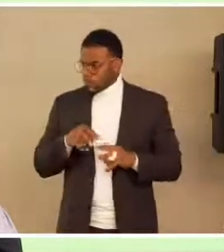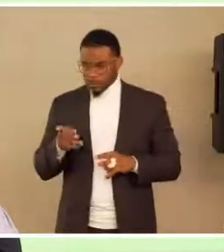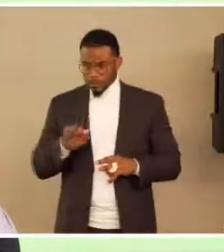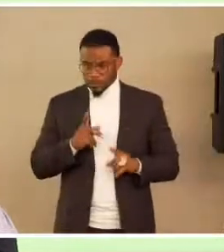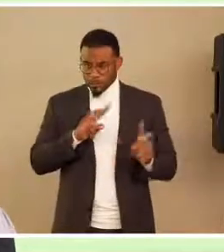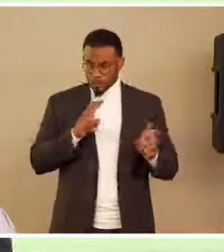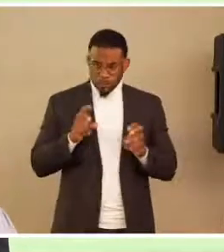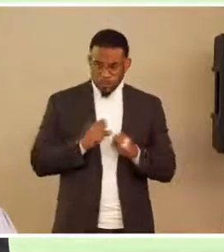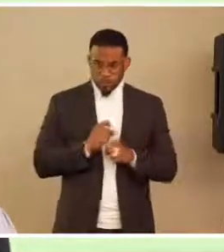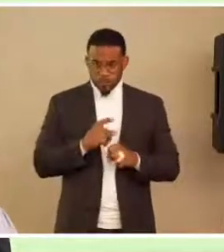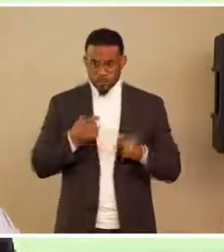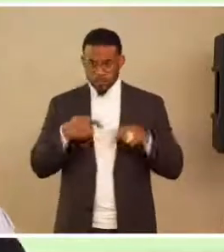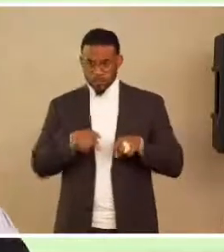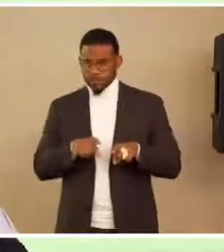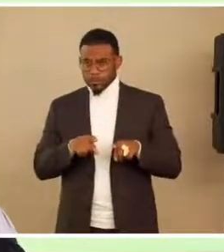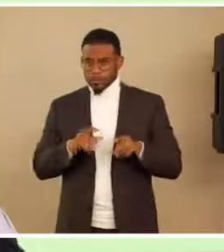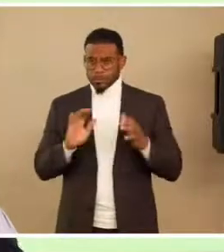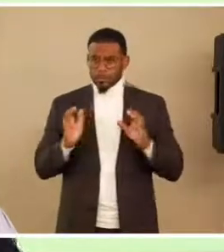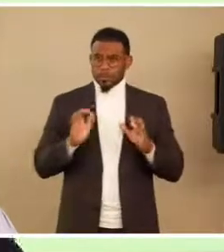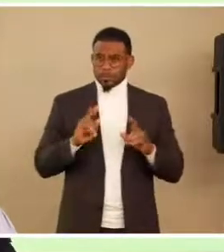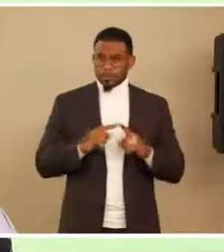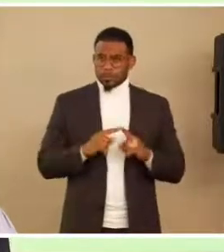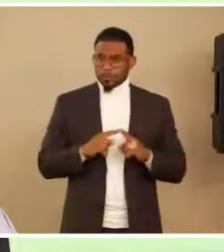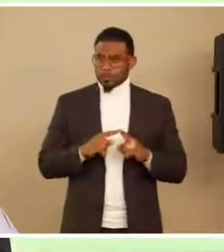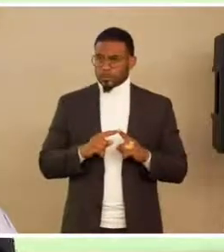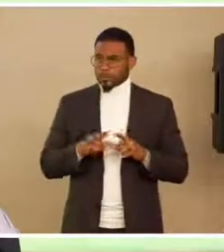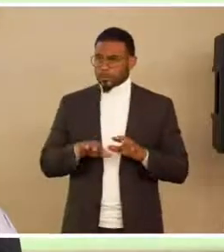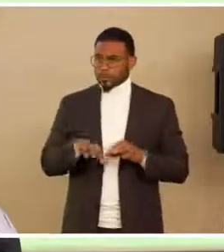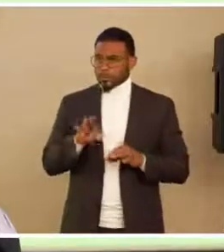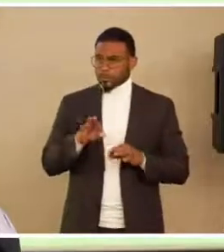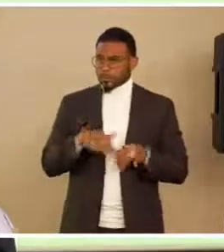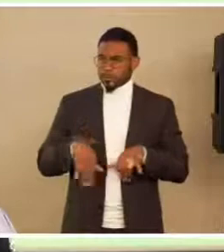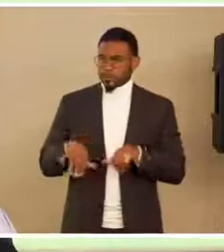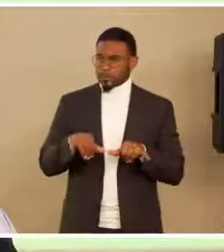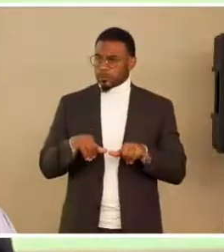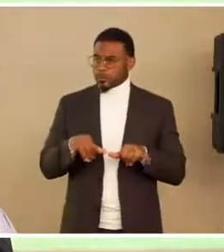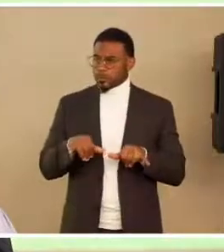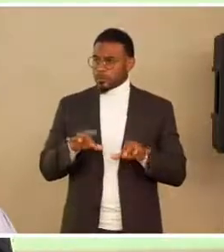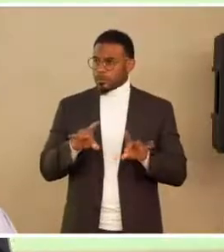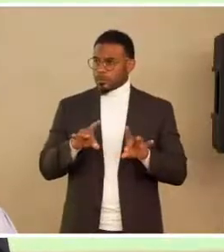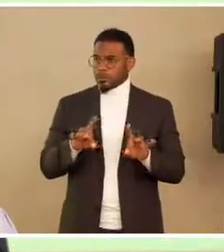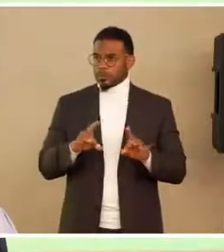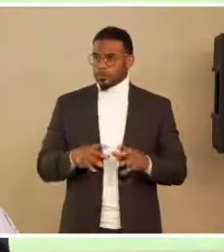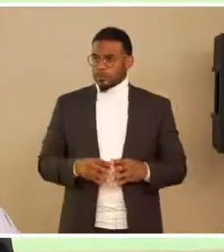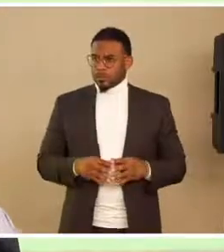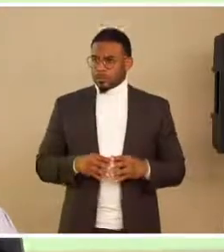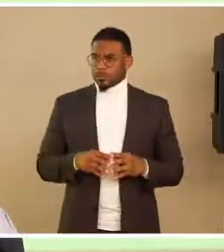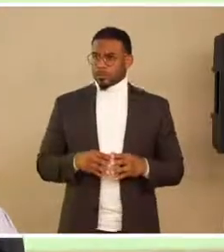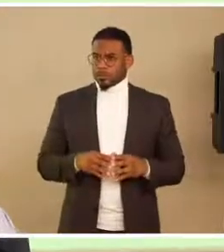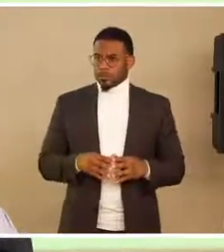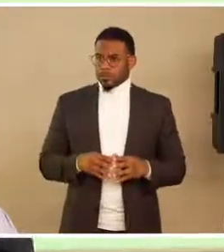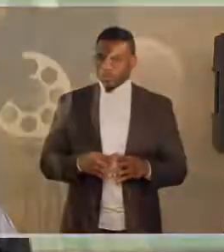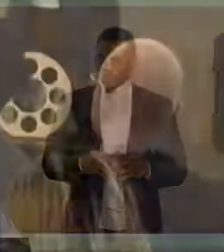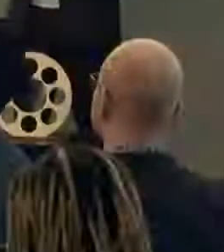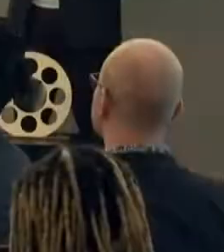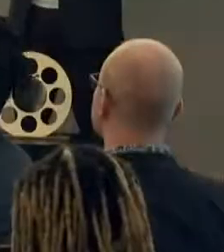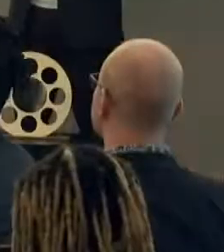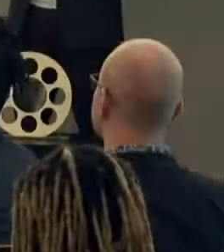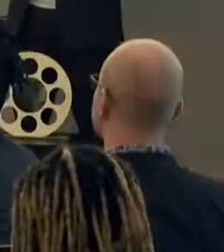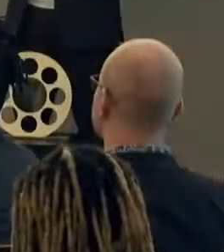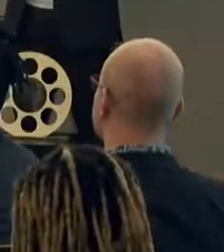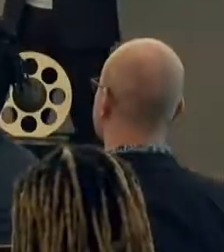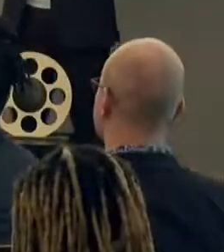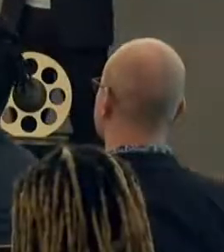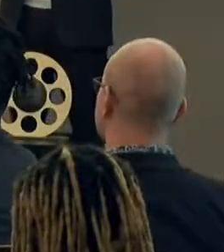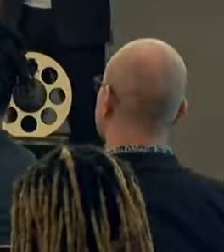those issues, to make the parallel, to, you know, locate the commonalities, the tensions, the paradoxes? Yeah, I